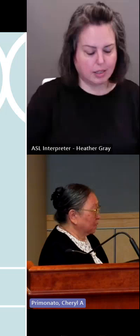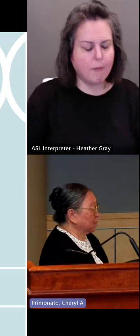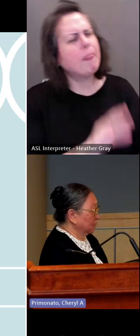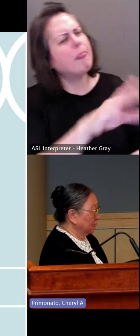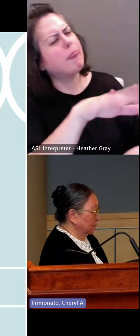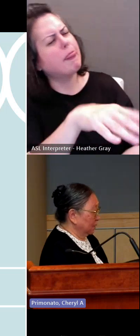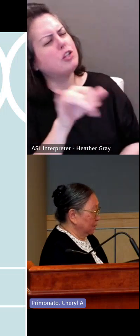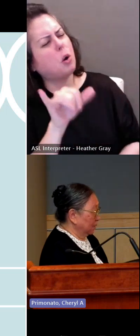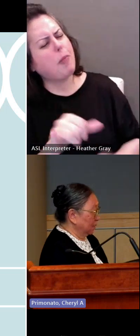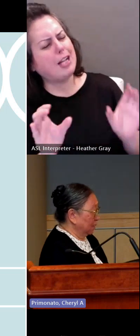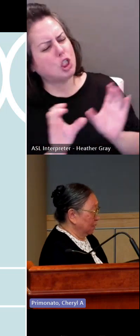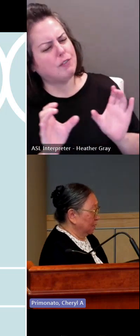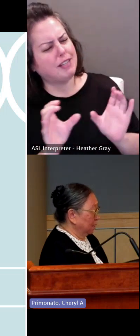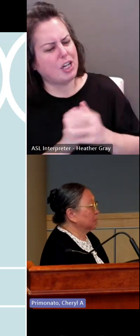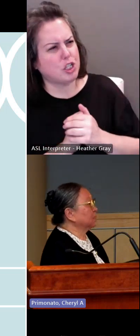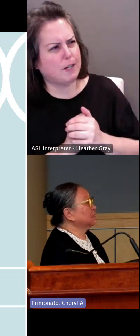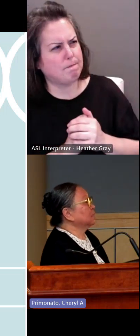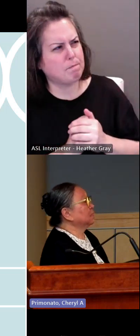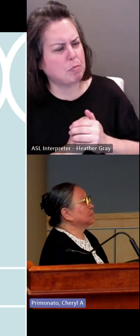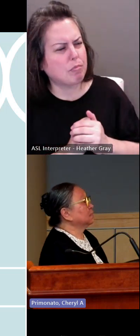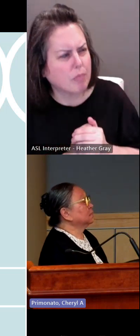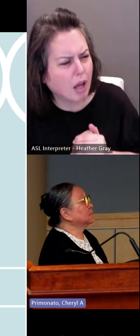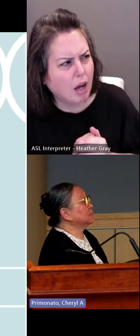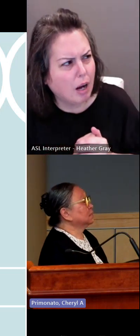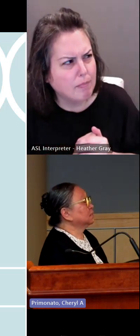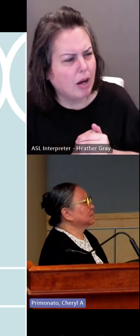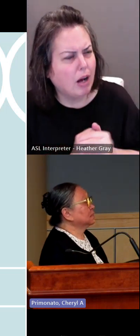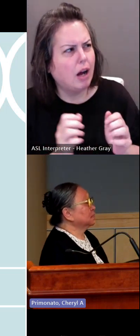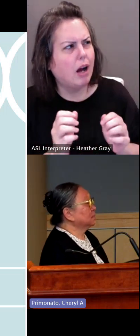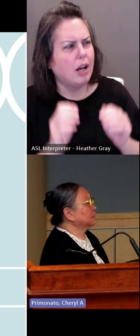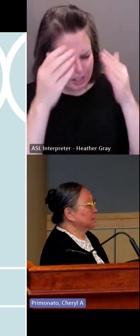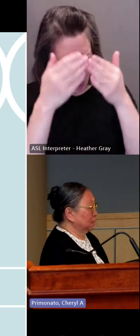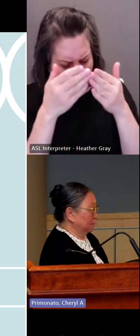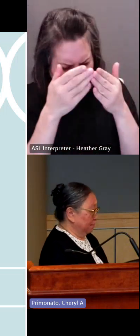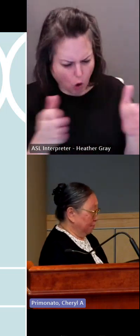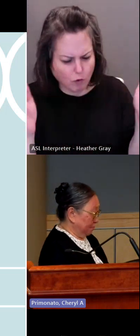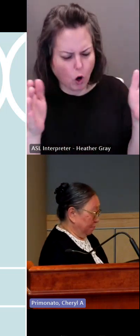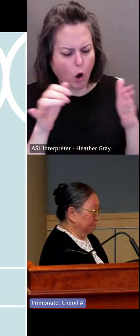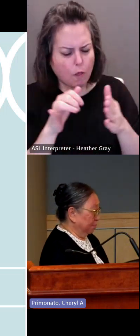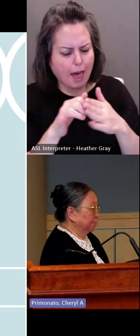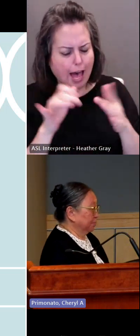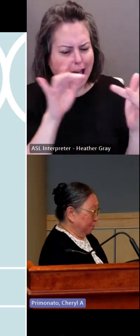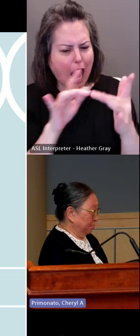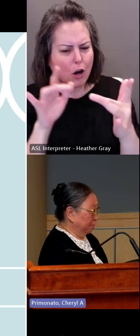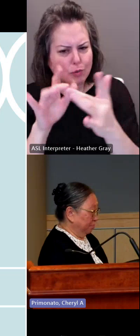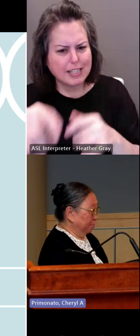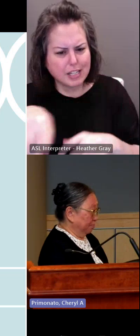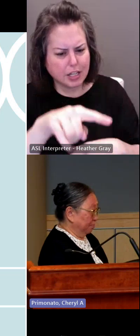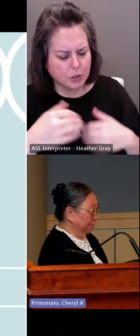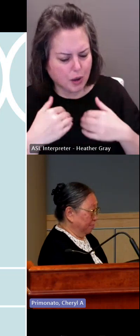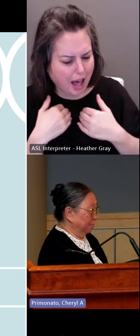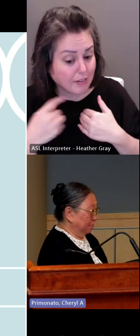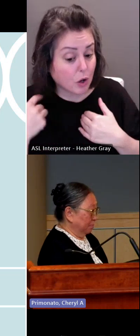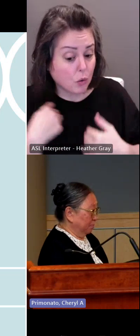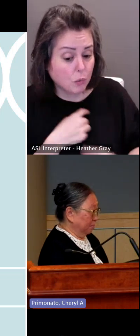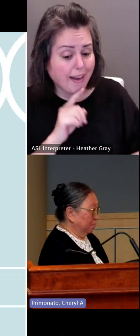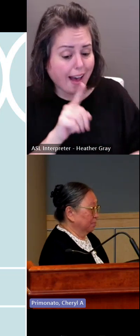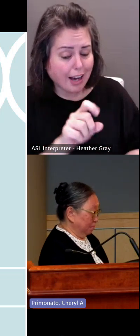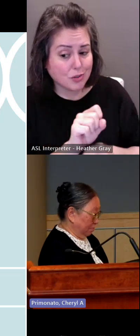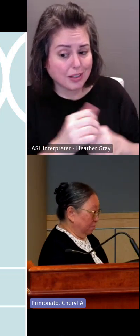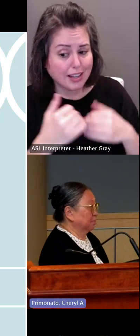know there's a lot of logistics to get things like that done. But when we're going to these outreach and we're giving information, do we actually have any